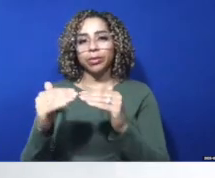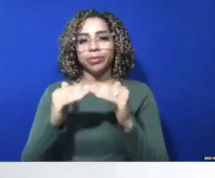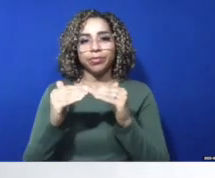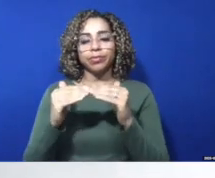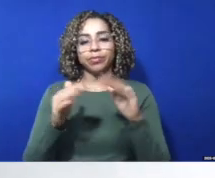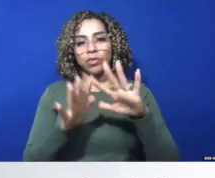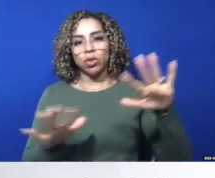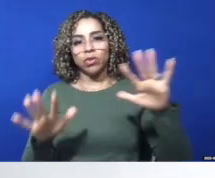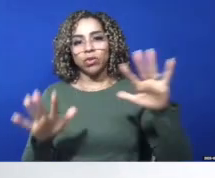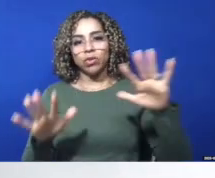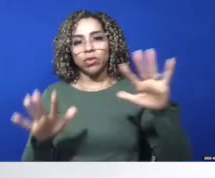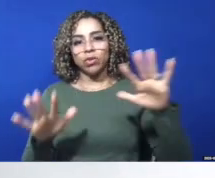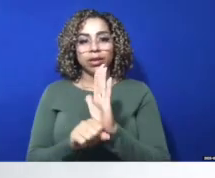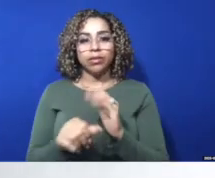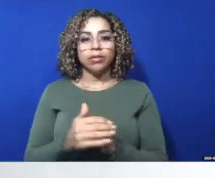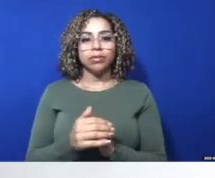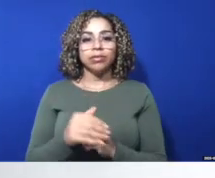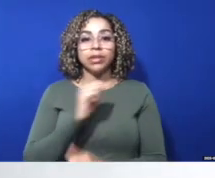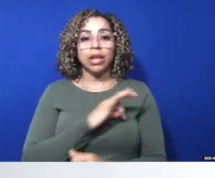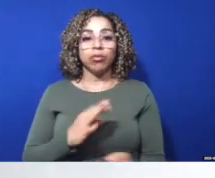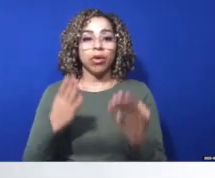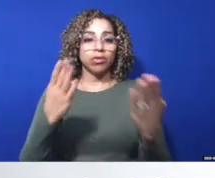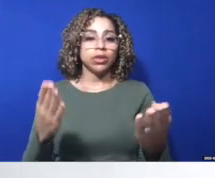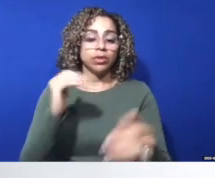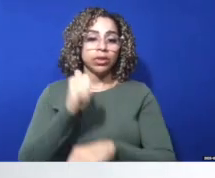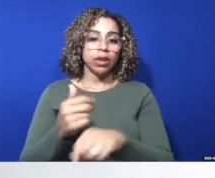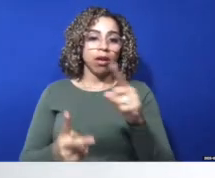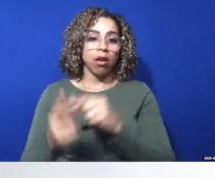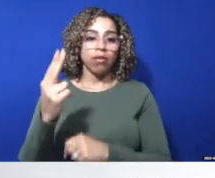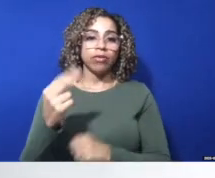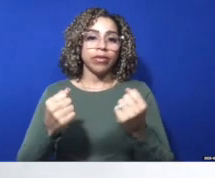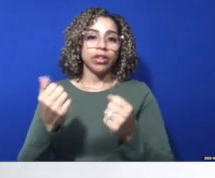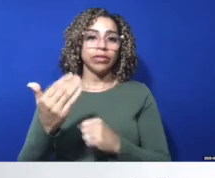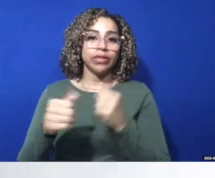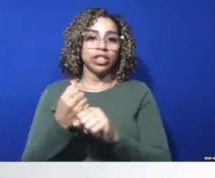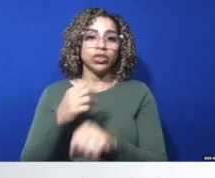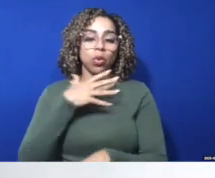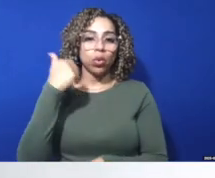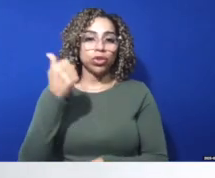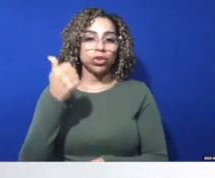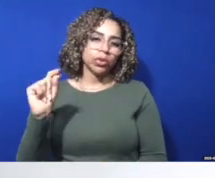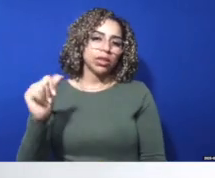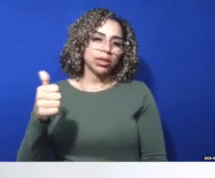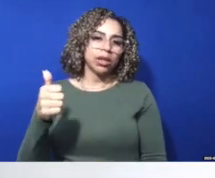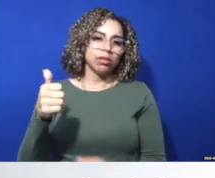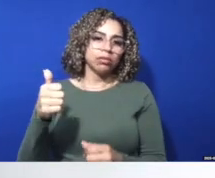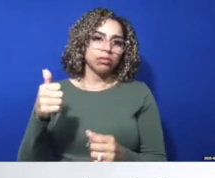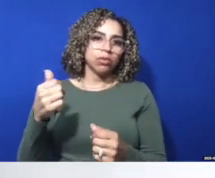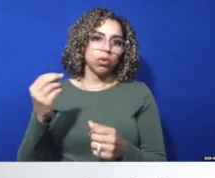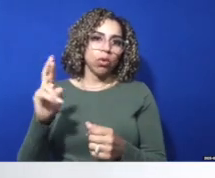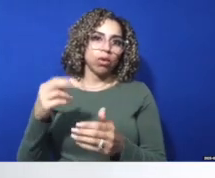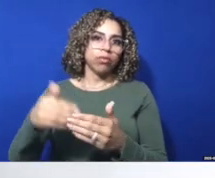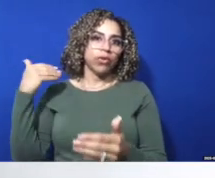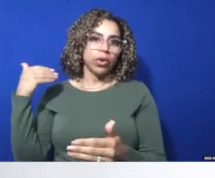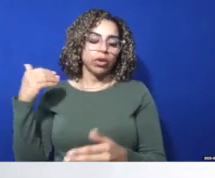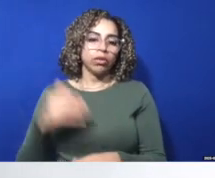at vehicles that are 15 years or older, which currently translates to vehicles that are 2010 model year or older. For